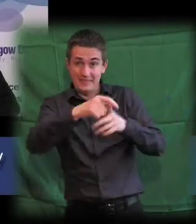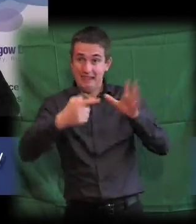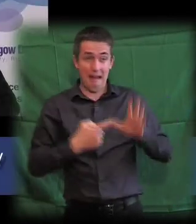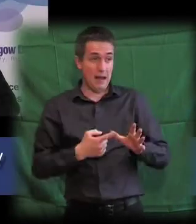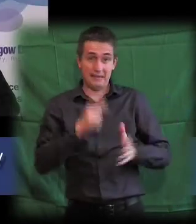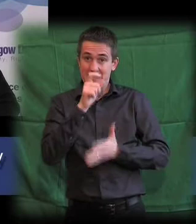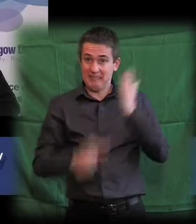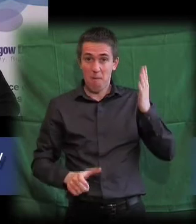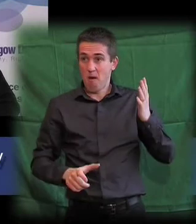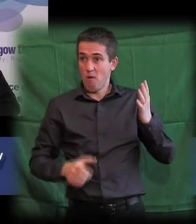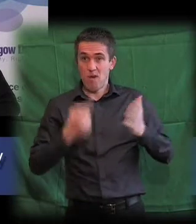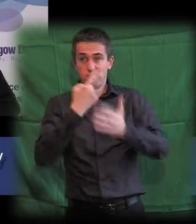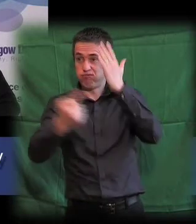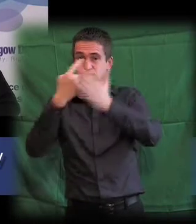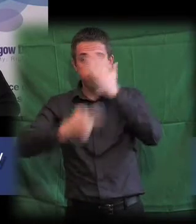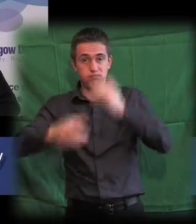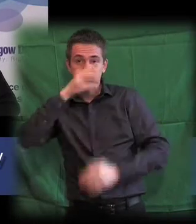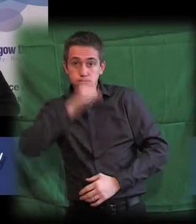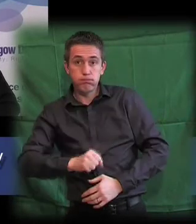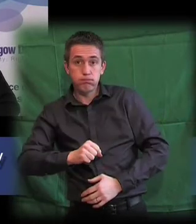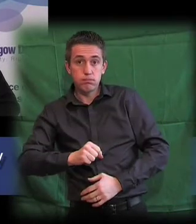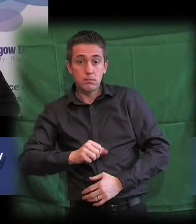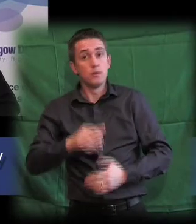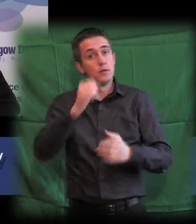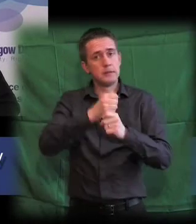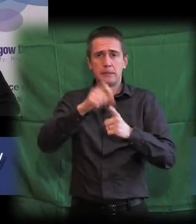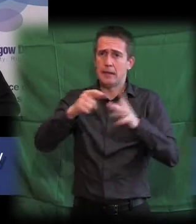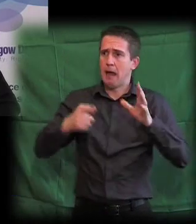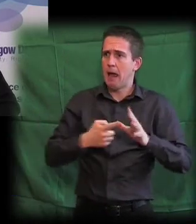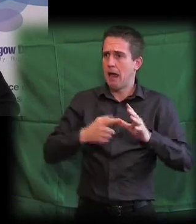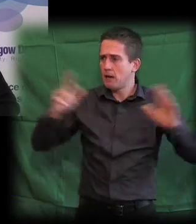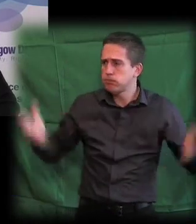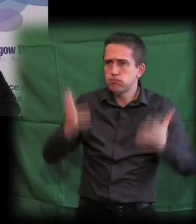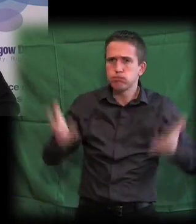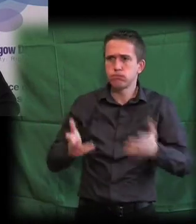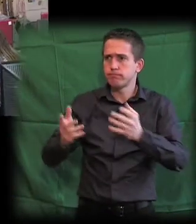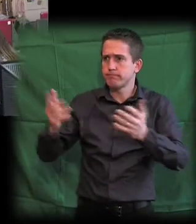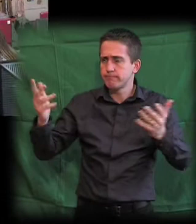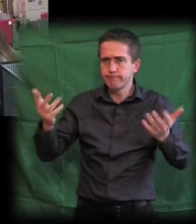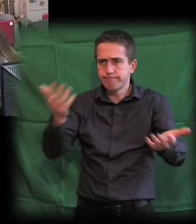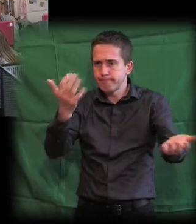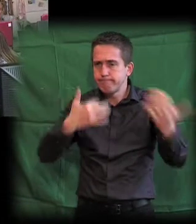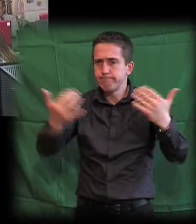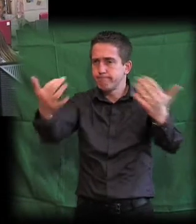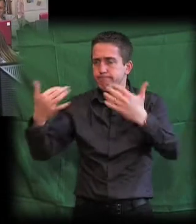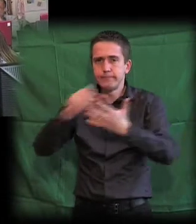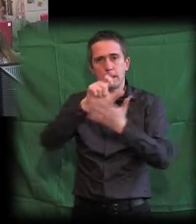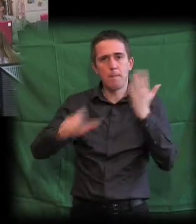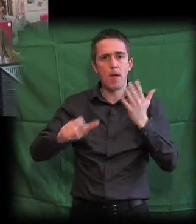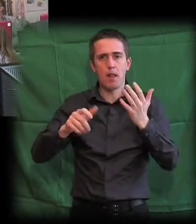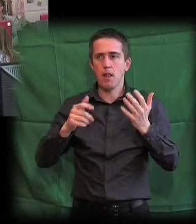So they are invigorating disabled people's minds. They're getting about, they're mixing with people so they don't